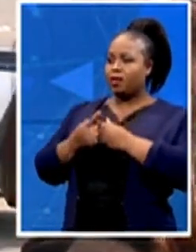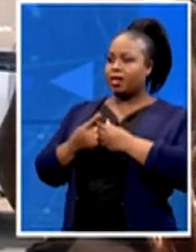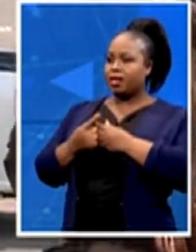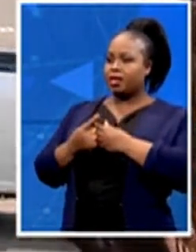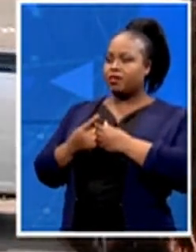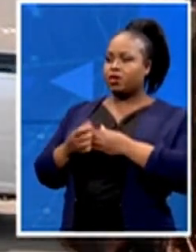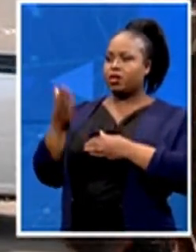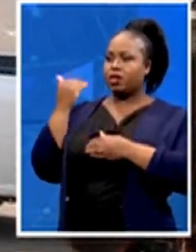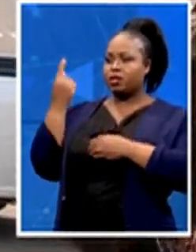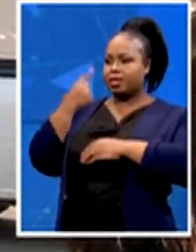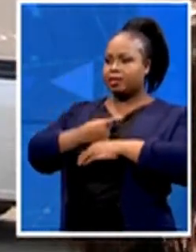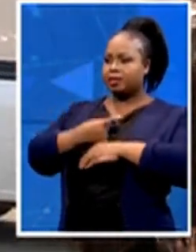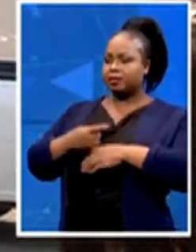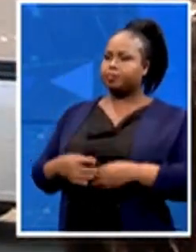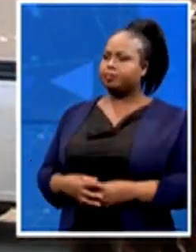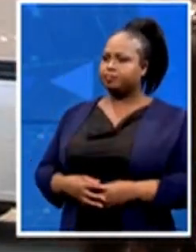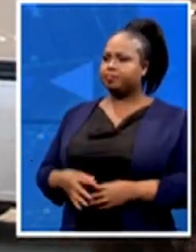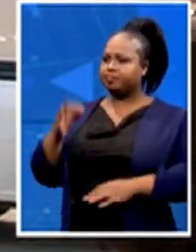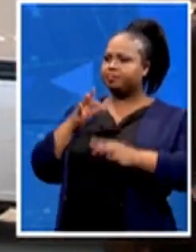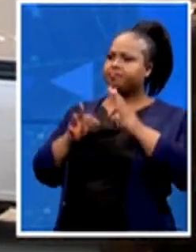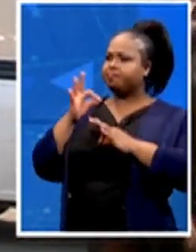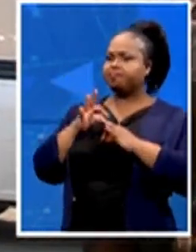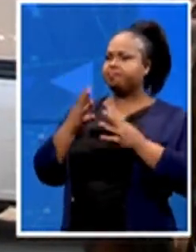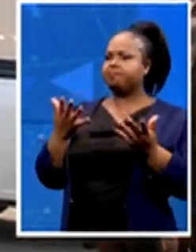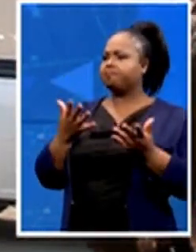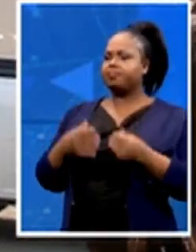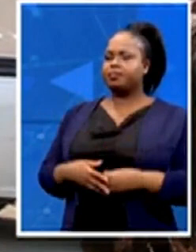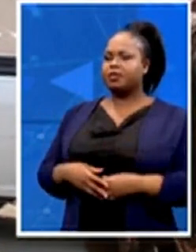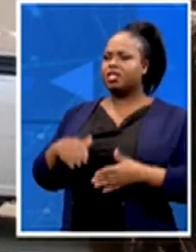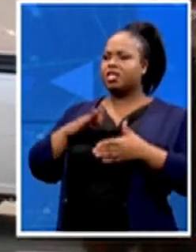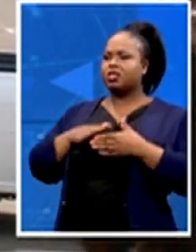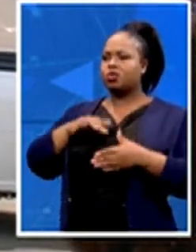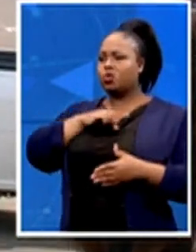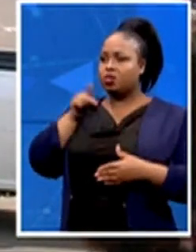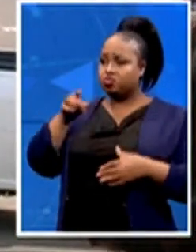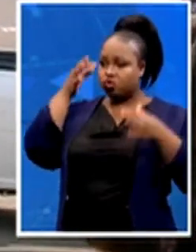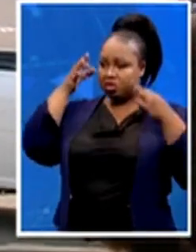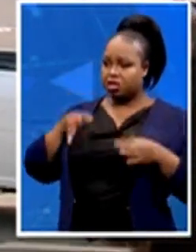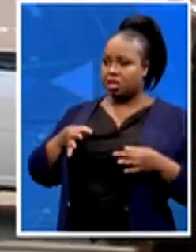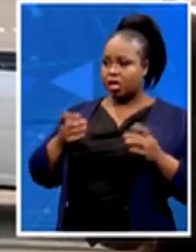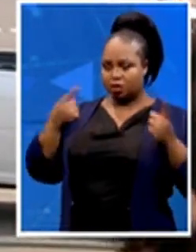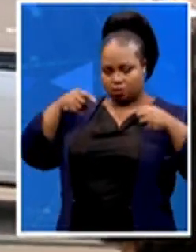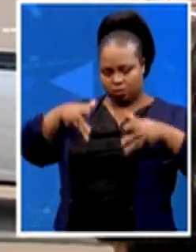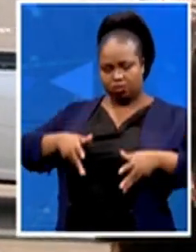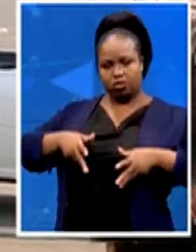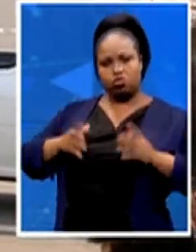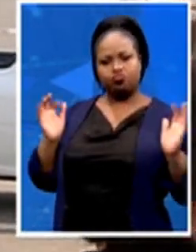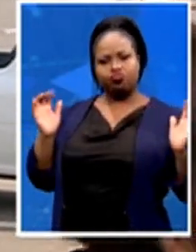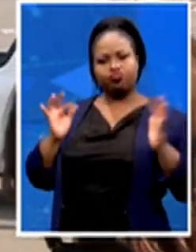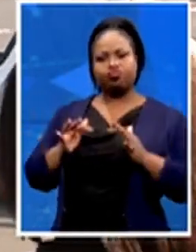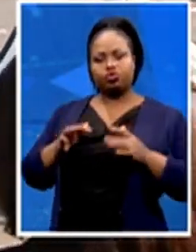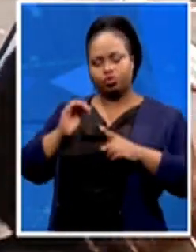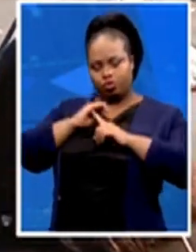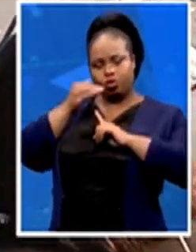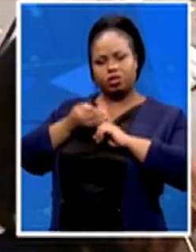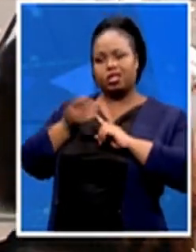to us, sir, about the reasons you decided to come out in your numbers to protect all this infrastructure. I